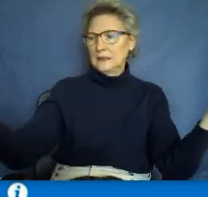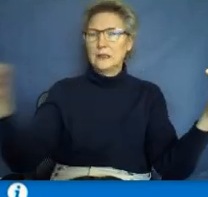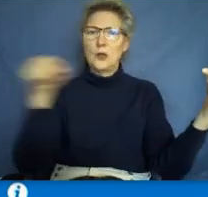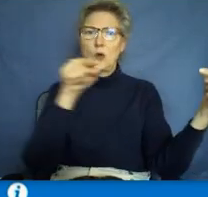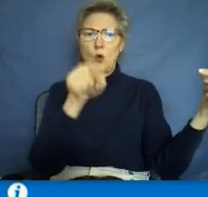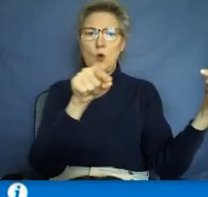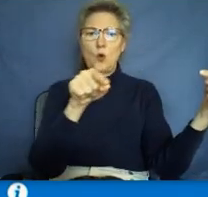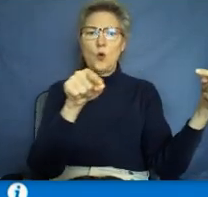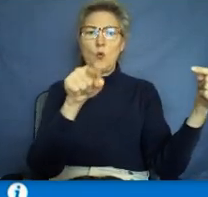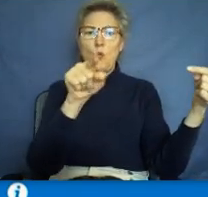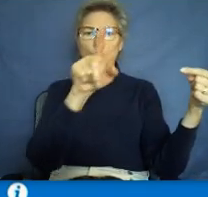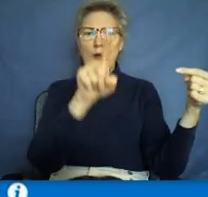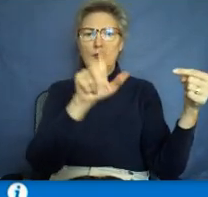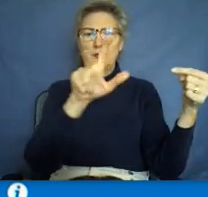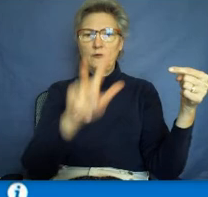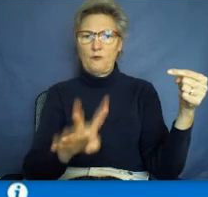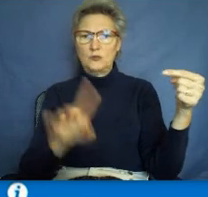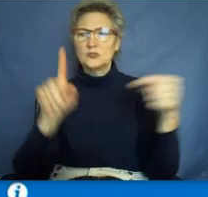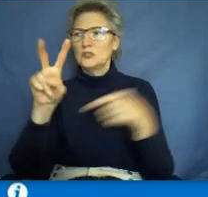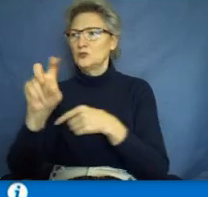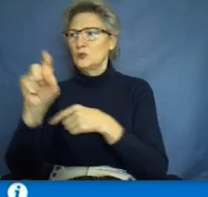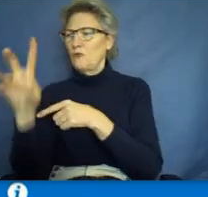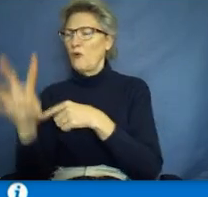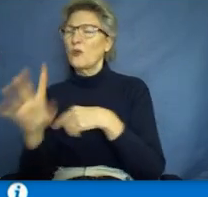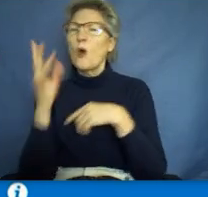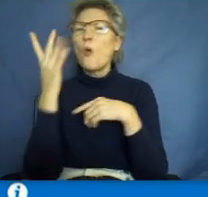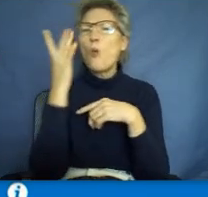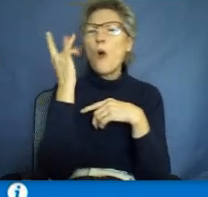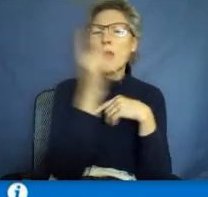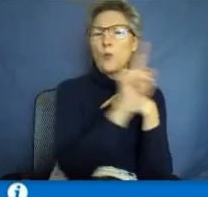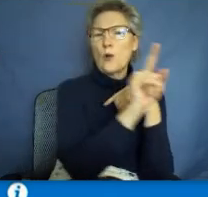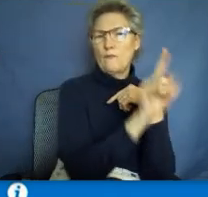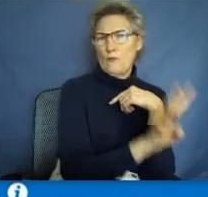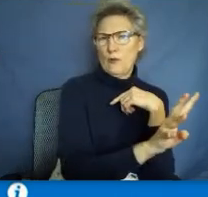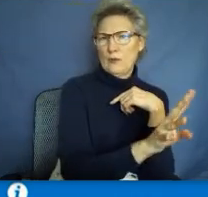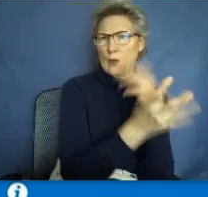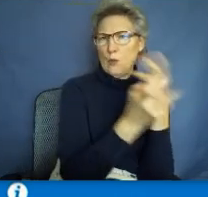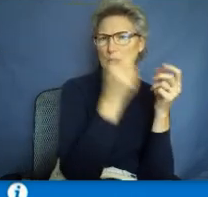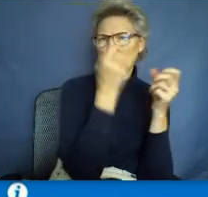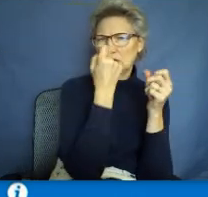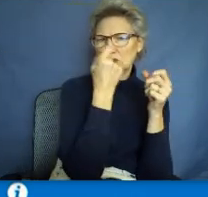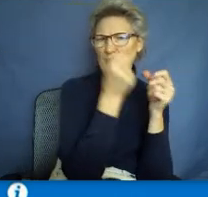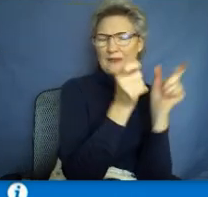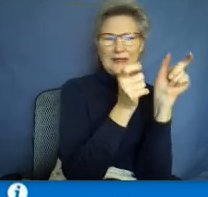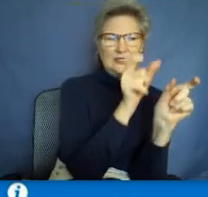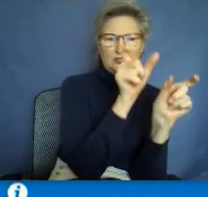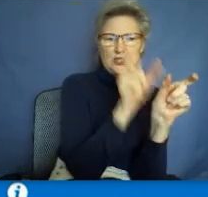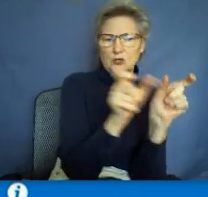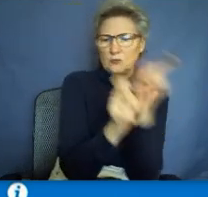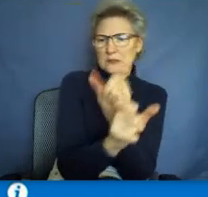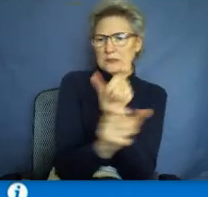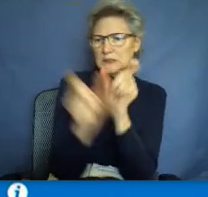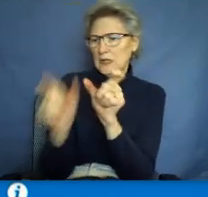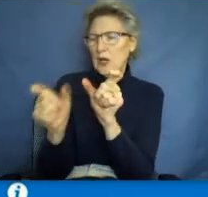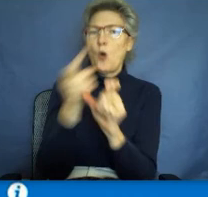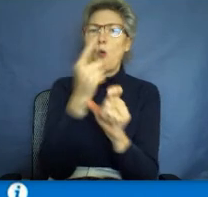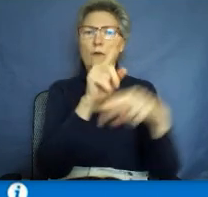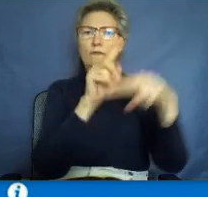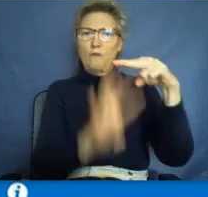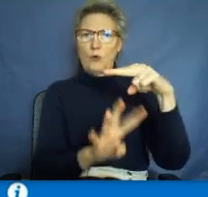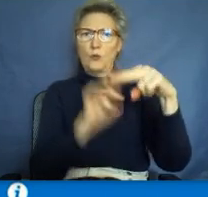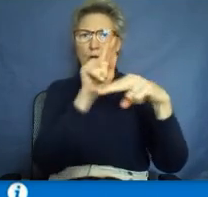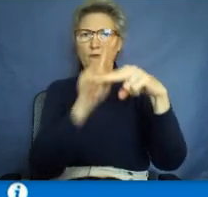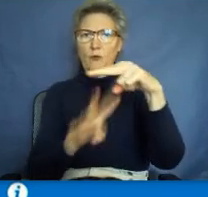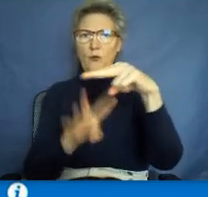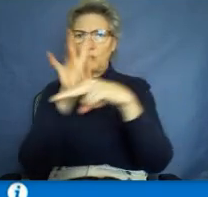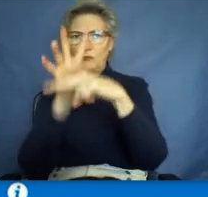counting up by 1/4. So if I want to find out how much longer Chandler rode her bike than Ramon,